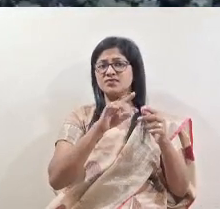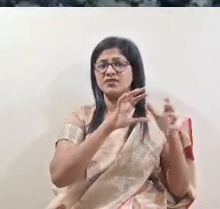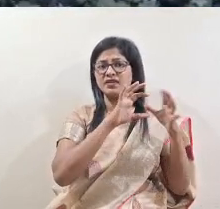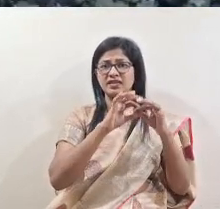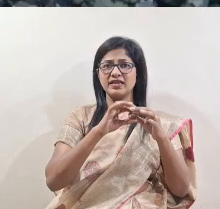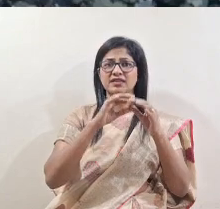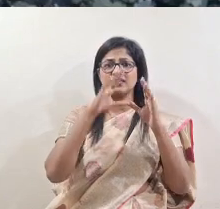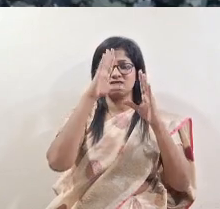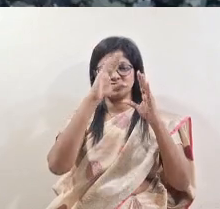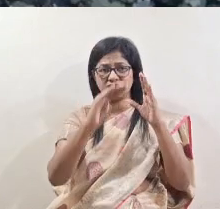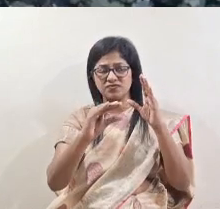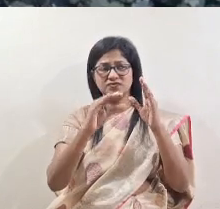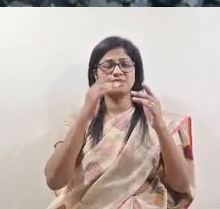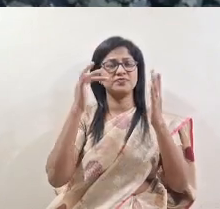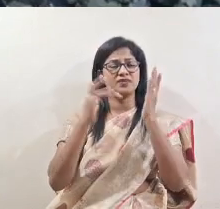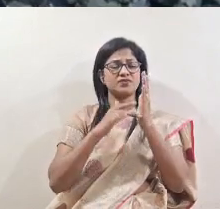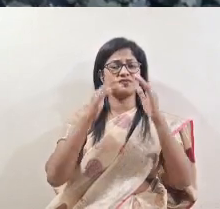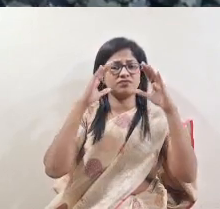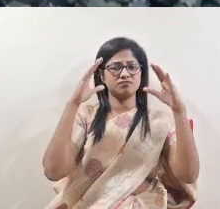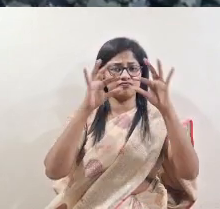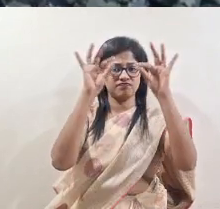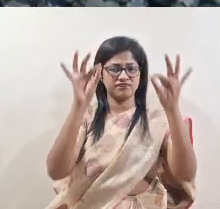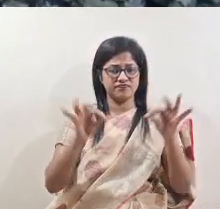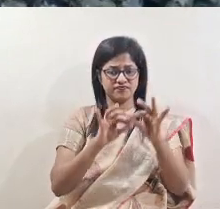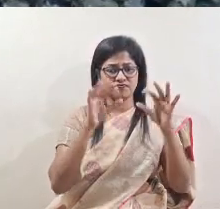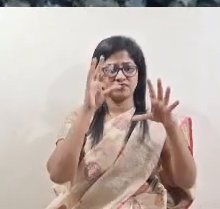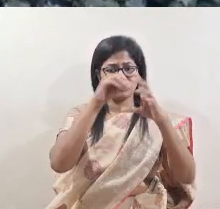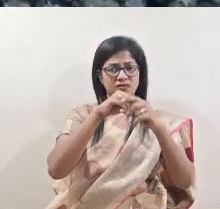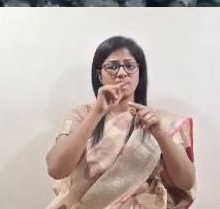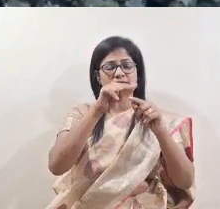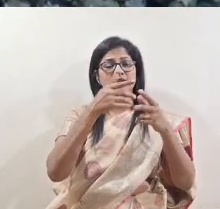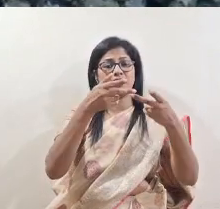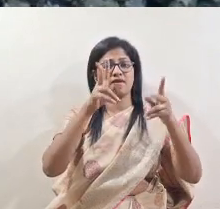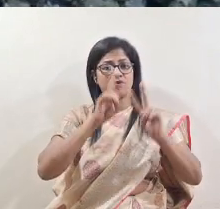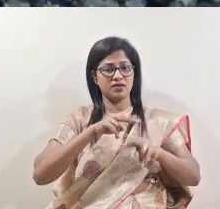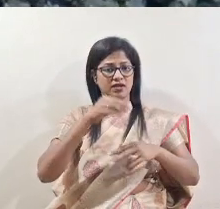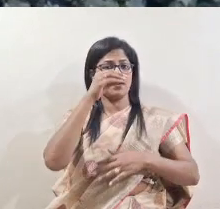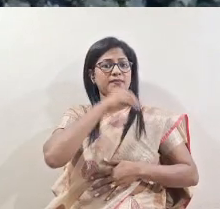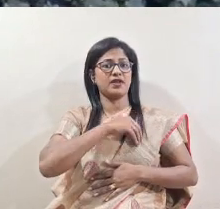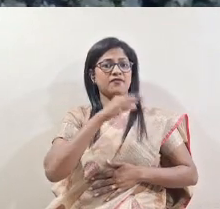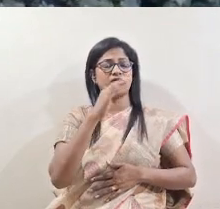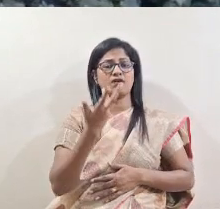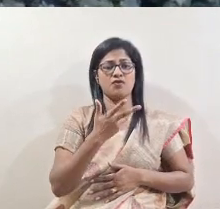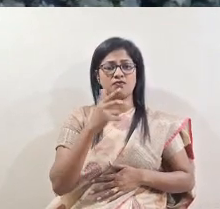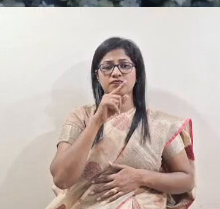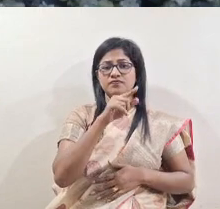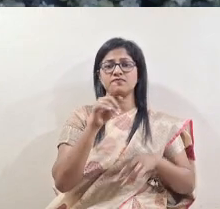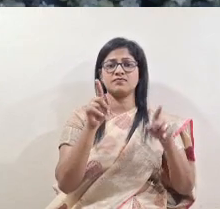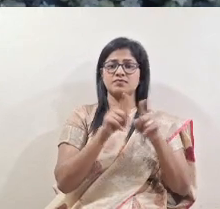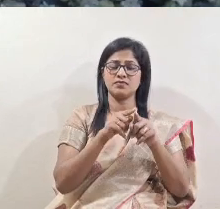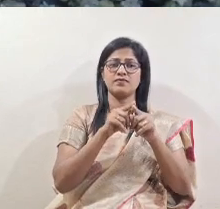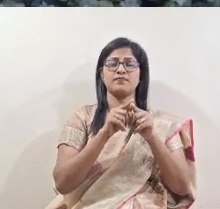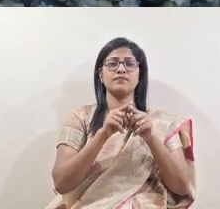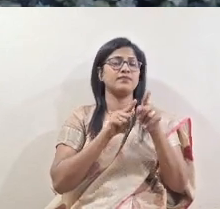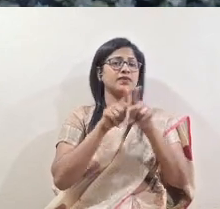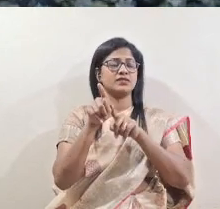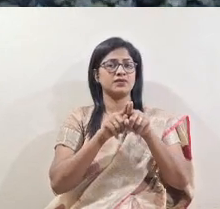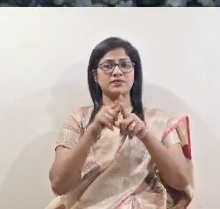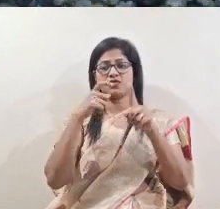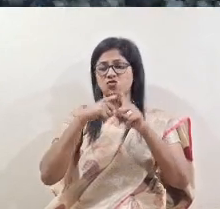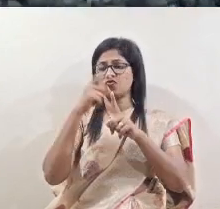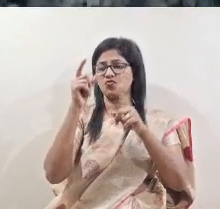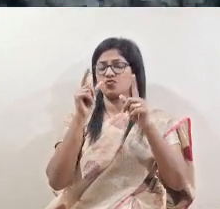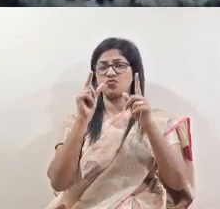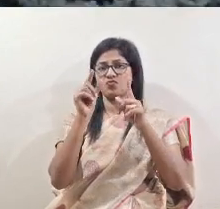How do you apply it downstream in the technology framework? And how do you deliver the benefits? So because let's take the example of Kumbh